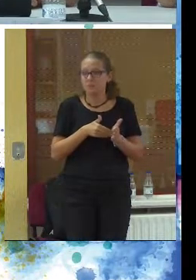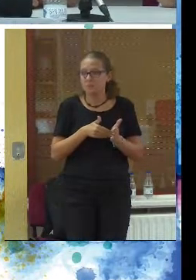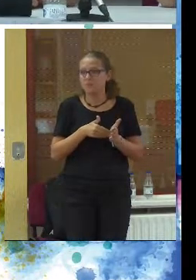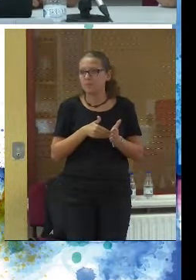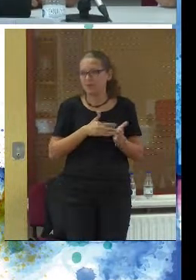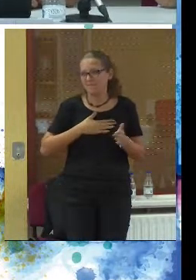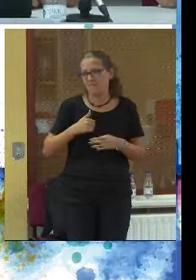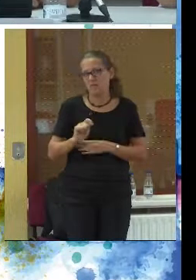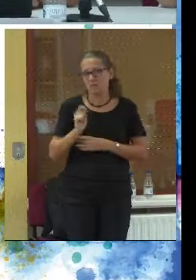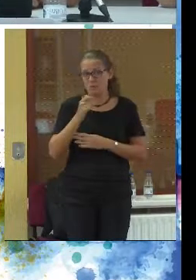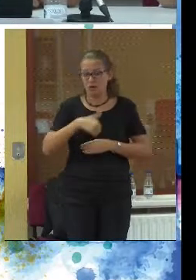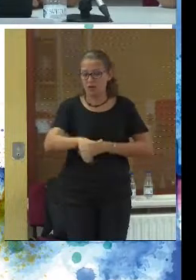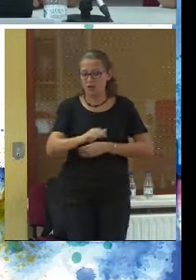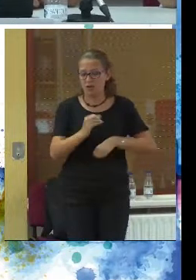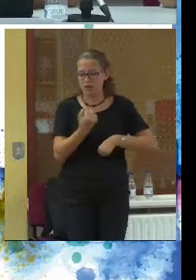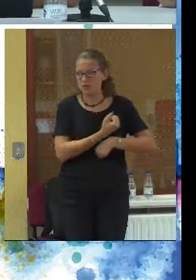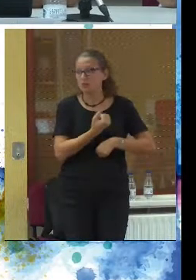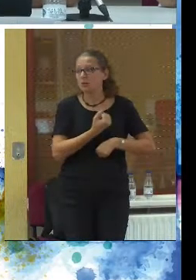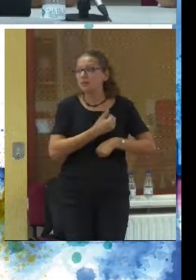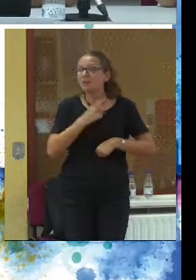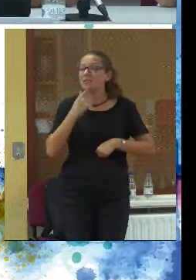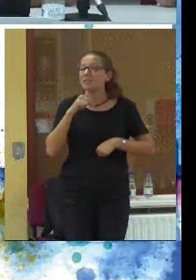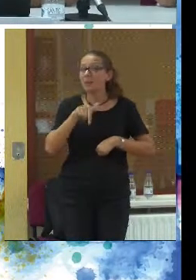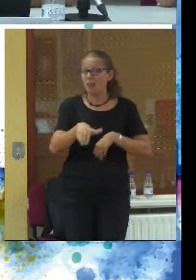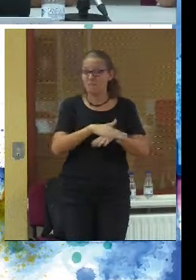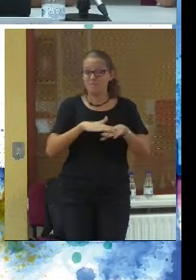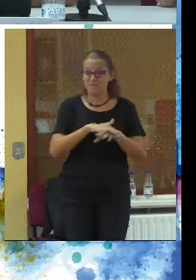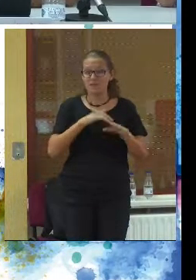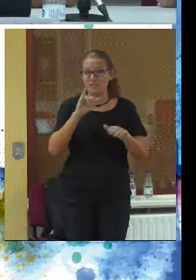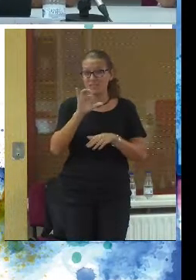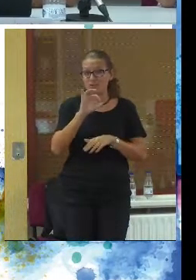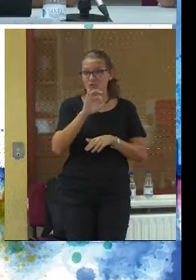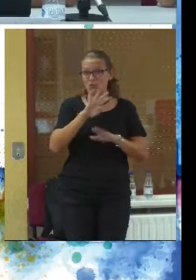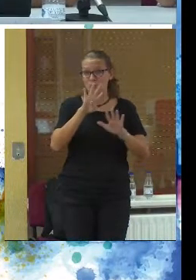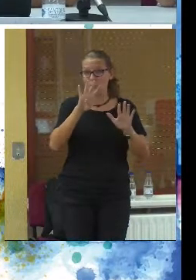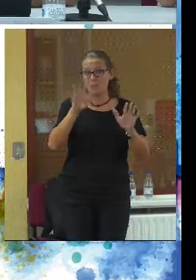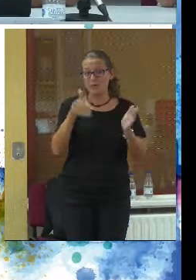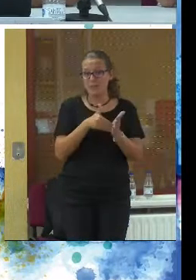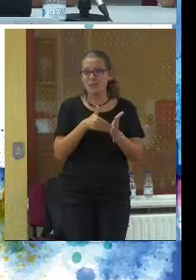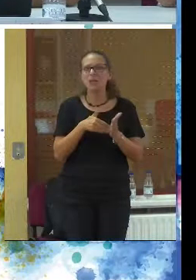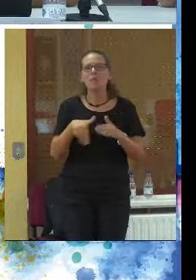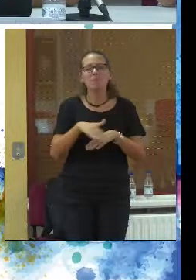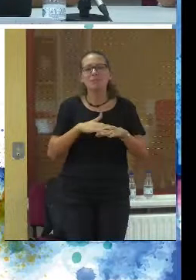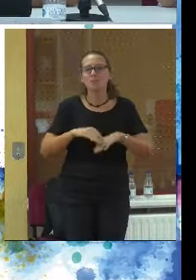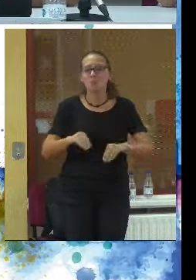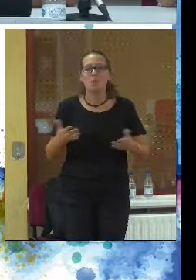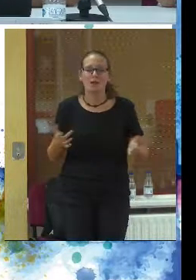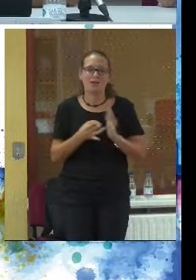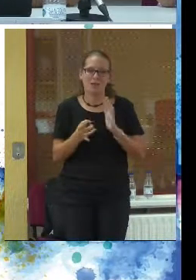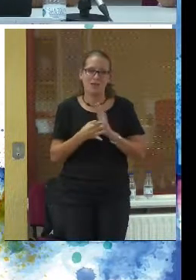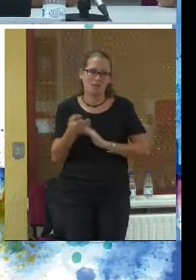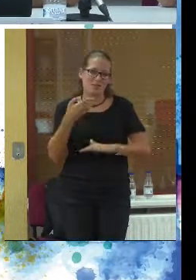9001, by the end of this year. And the main approach of this would be